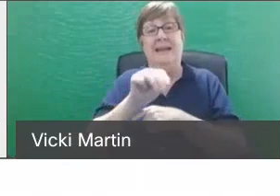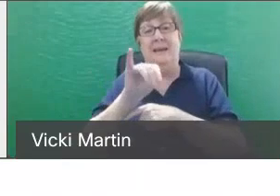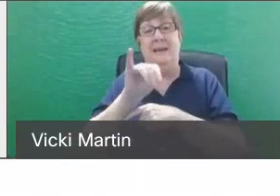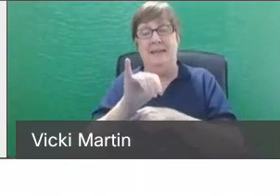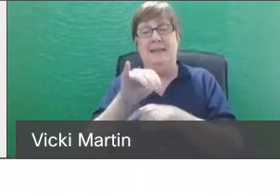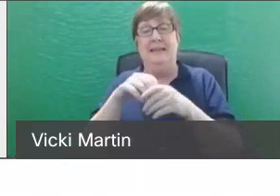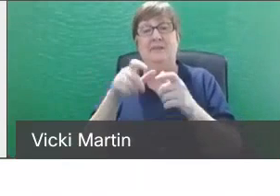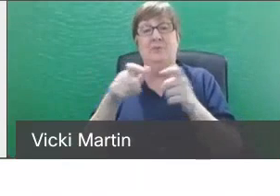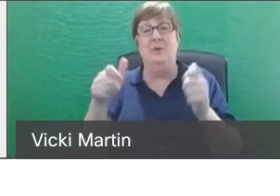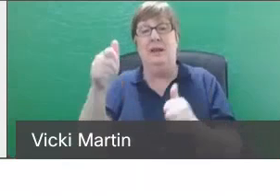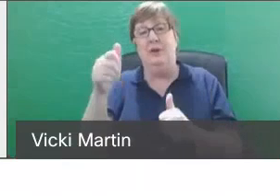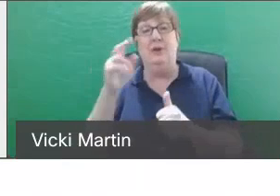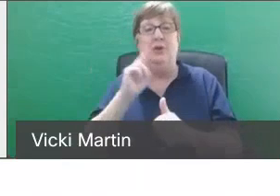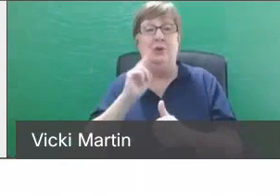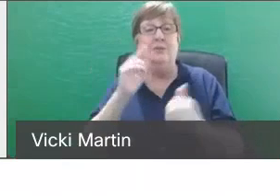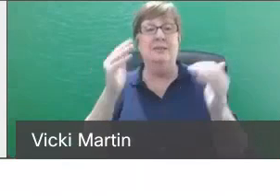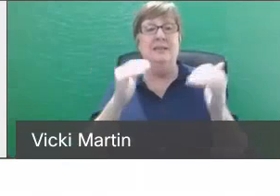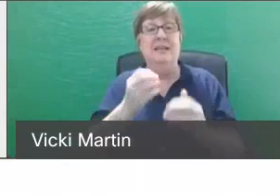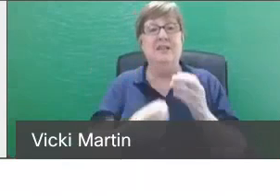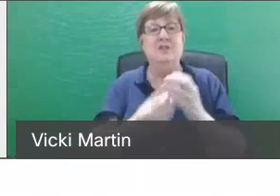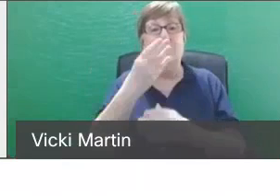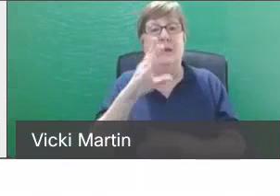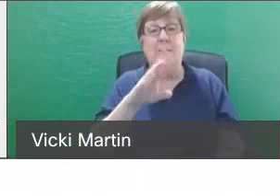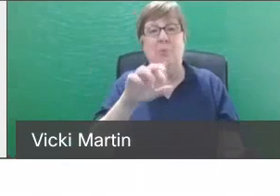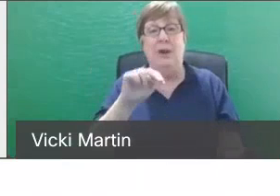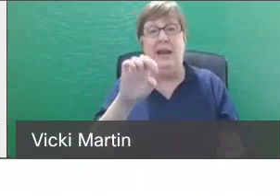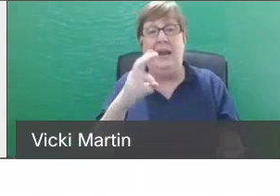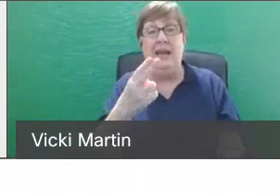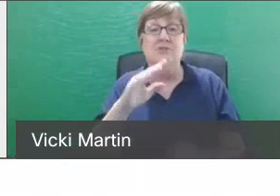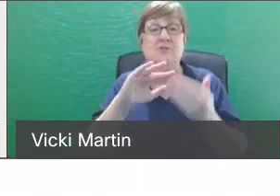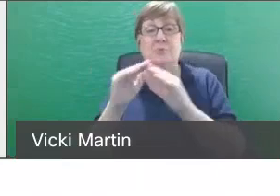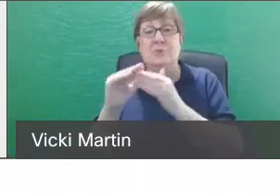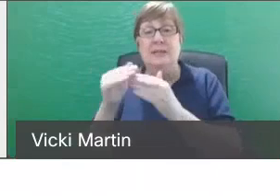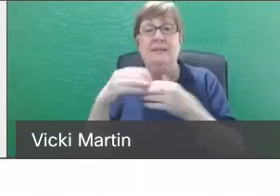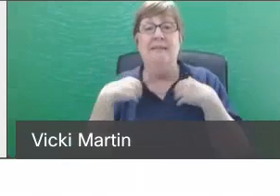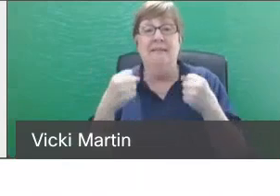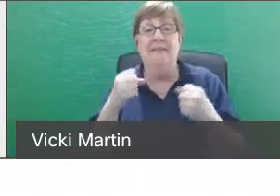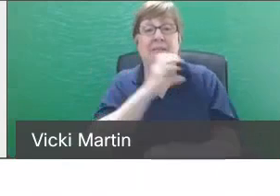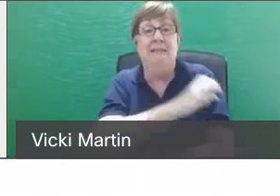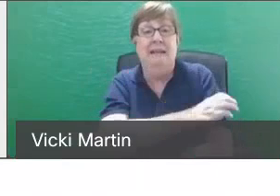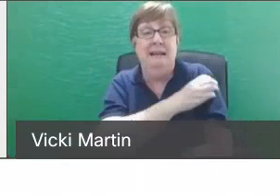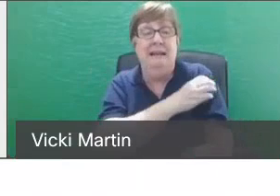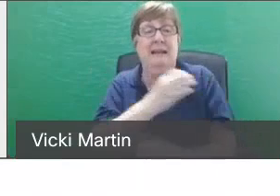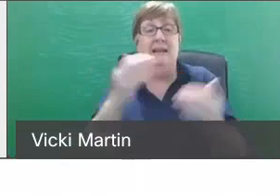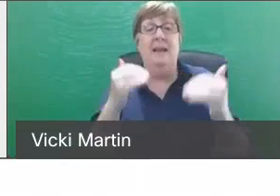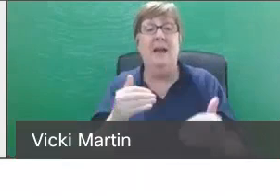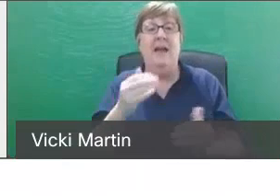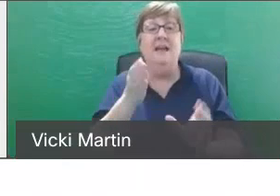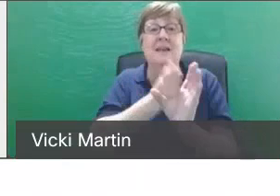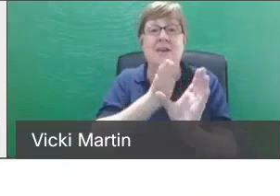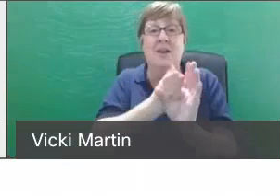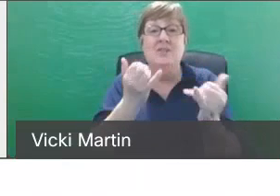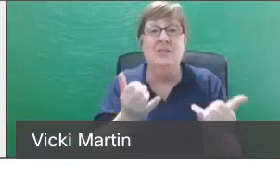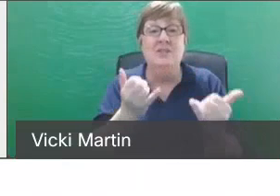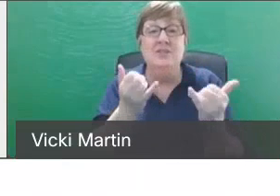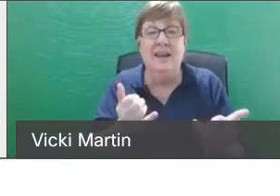Branch Community Health Clinic. We also have Psychology Today. So you can find a